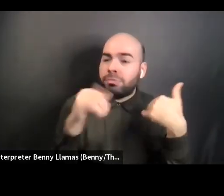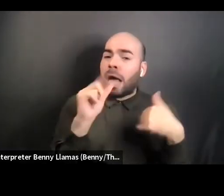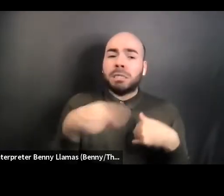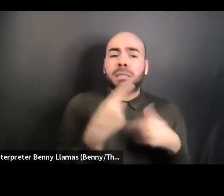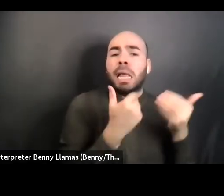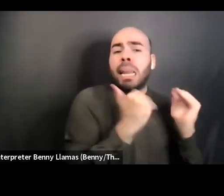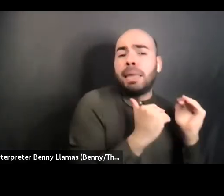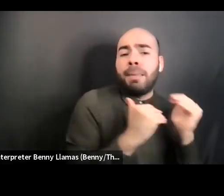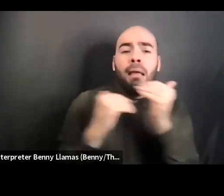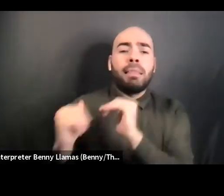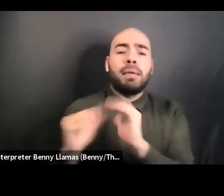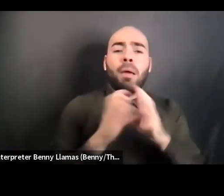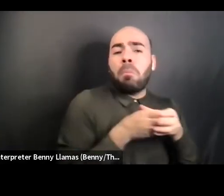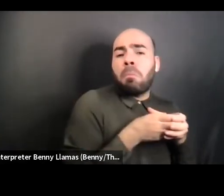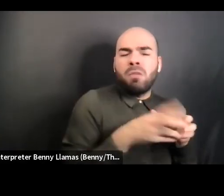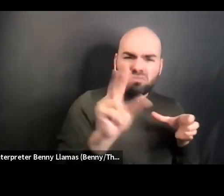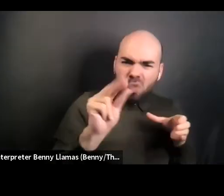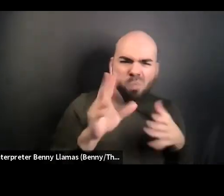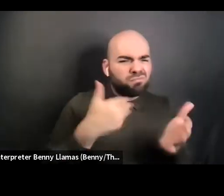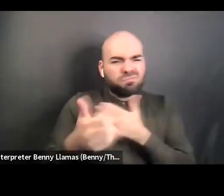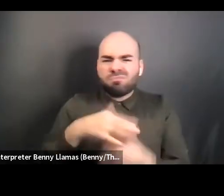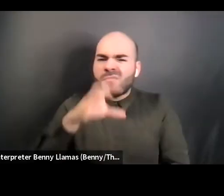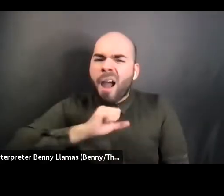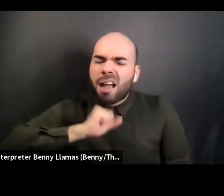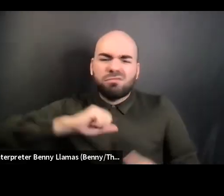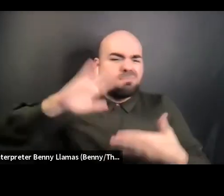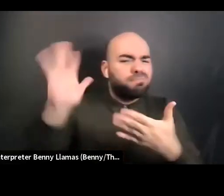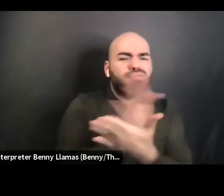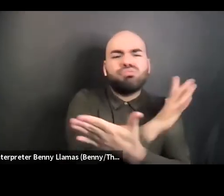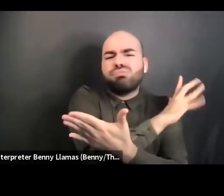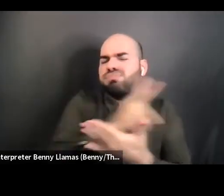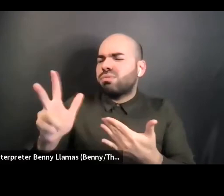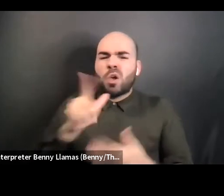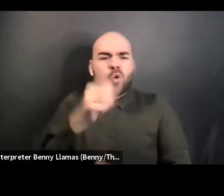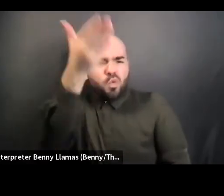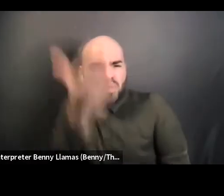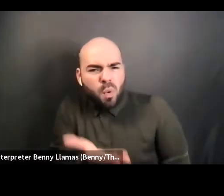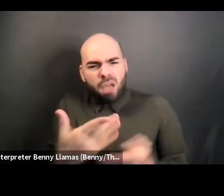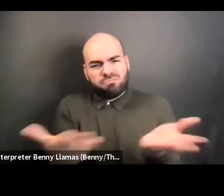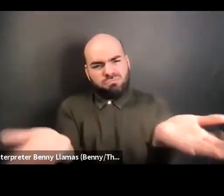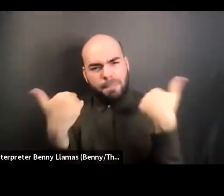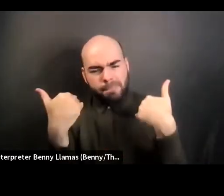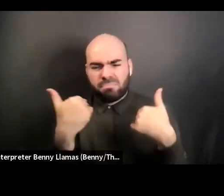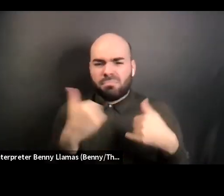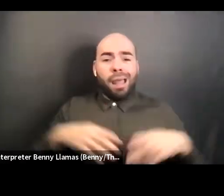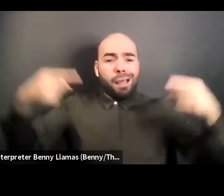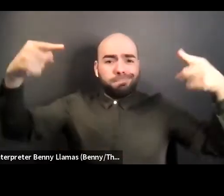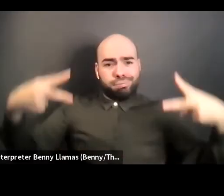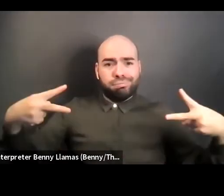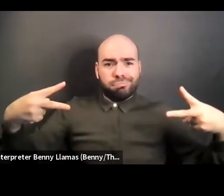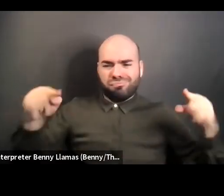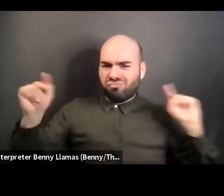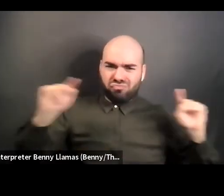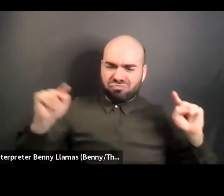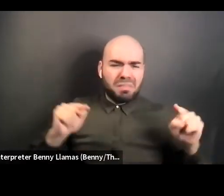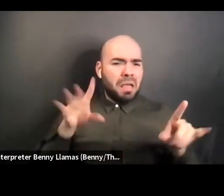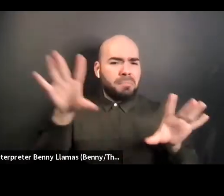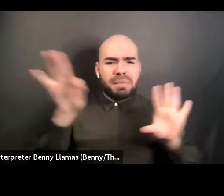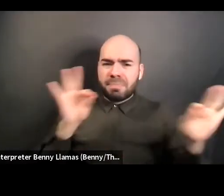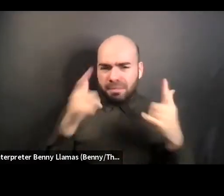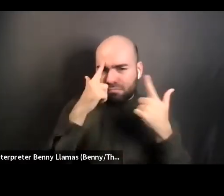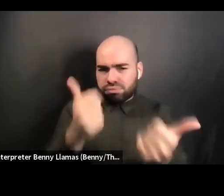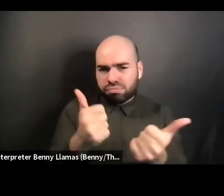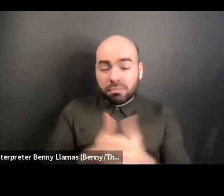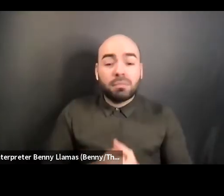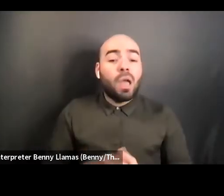you there, regardless of your age, young, old, whatever, come out. We're dropping a link in the chat where you can learn more about those